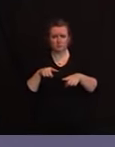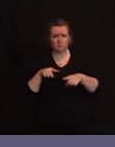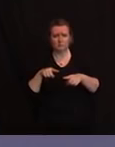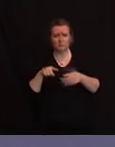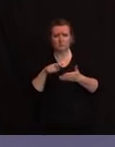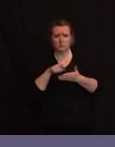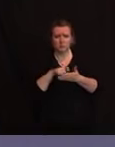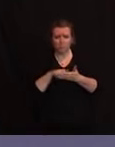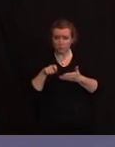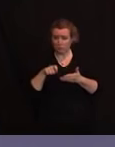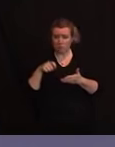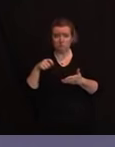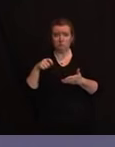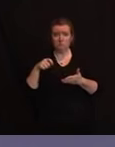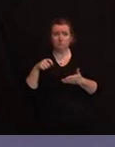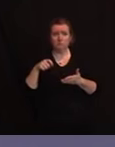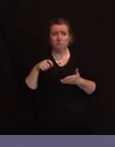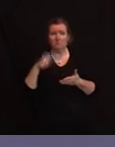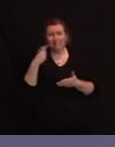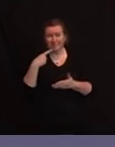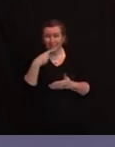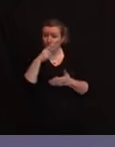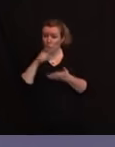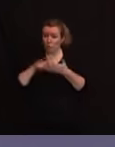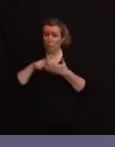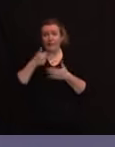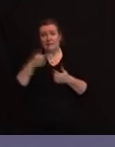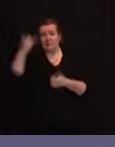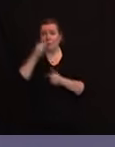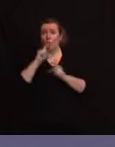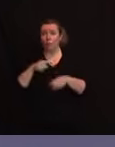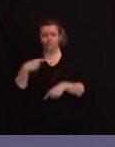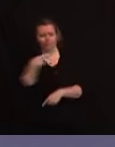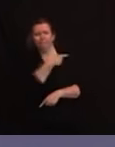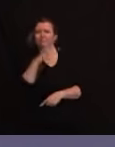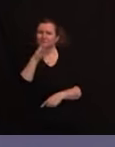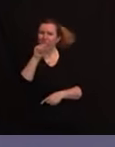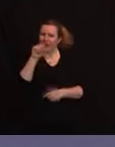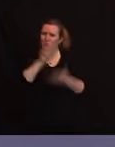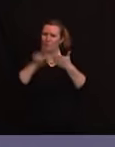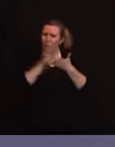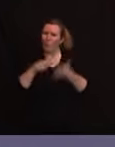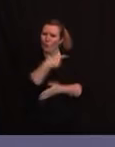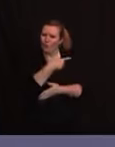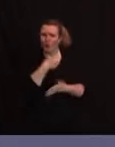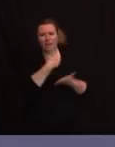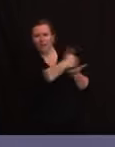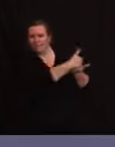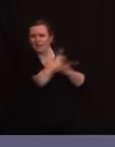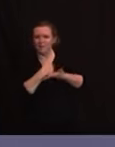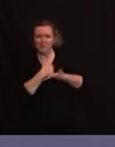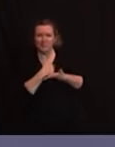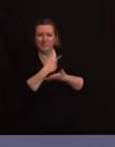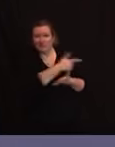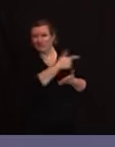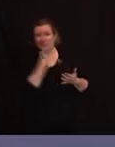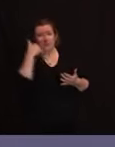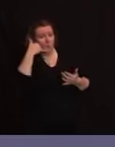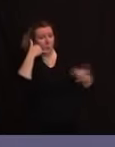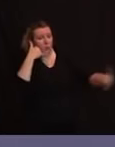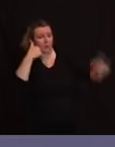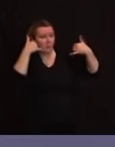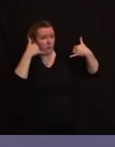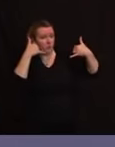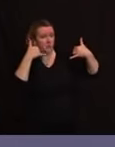colleagues. So we need this guy. I've been on the phone with him on 4 different calls this morning. He was never in this room with